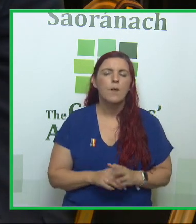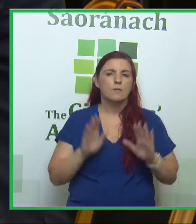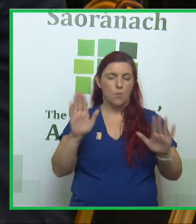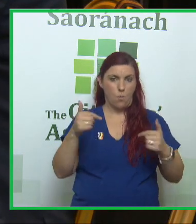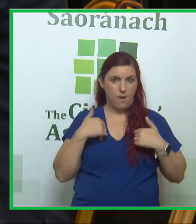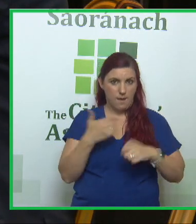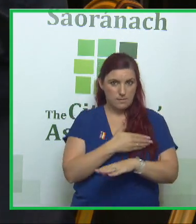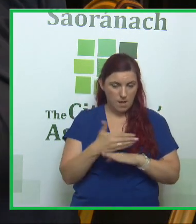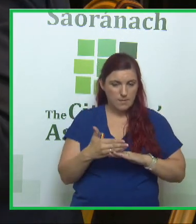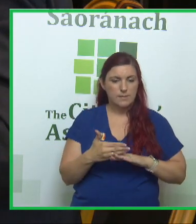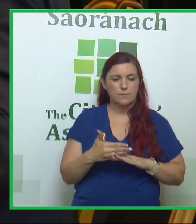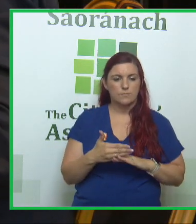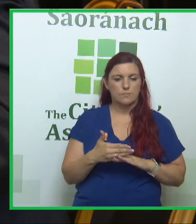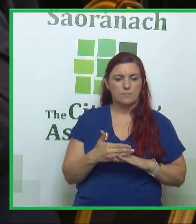out,